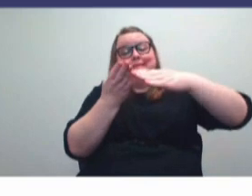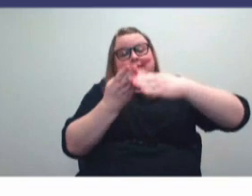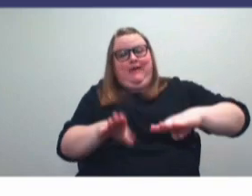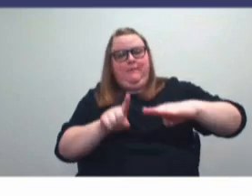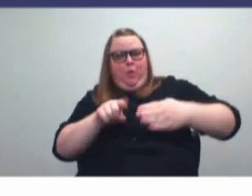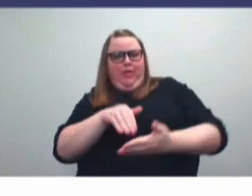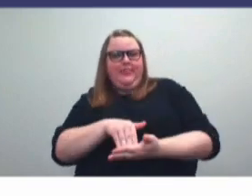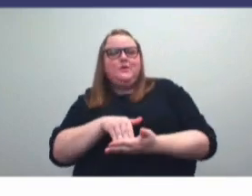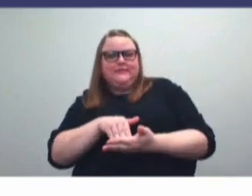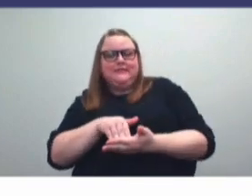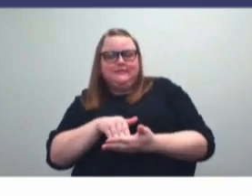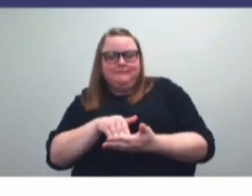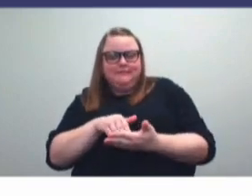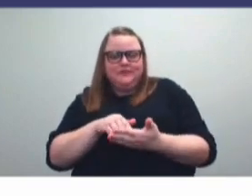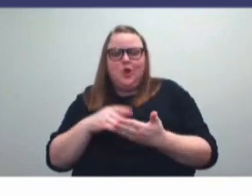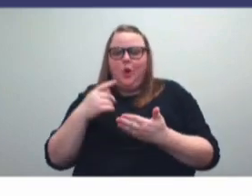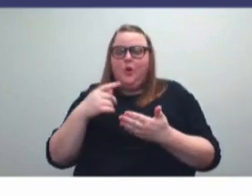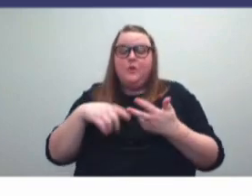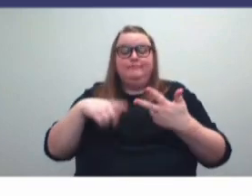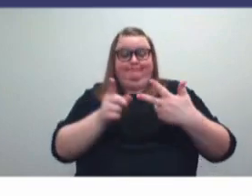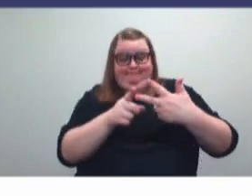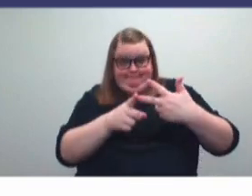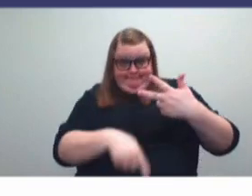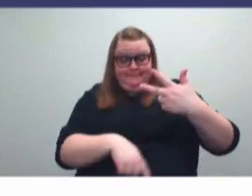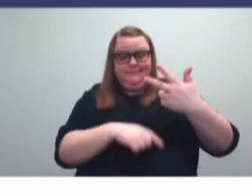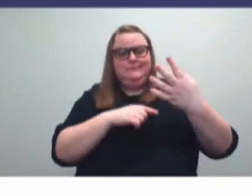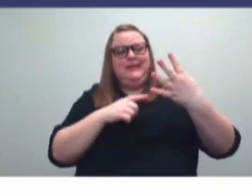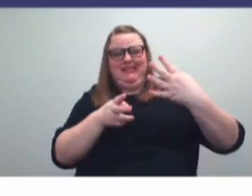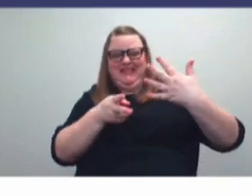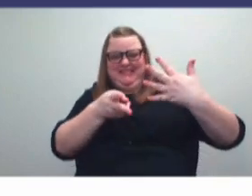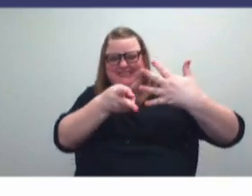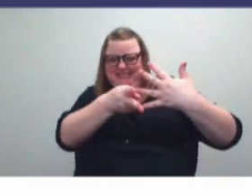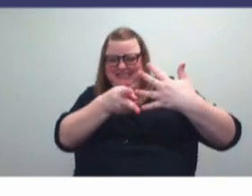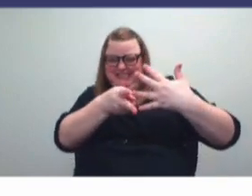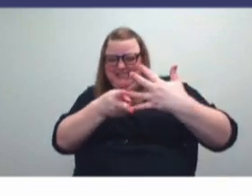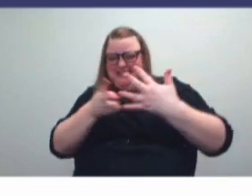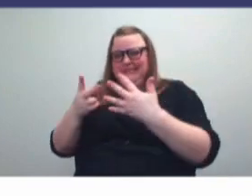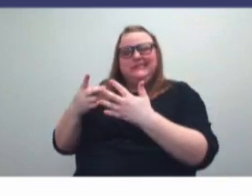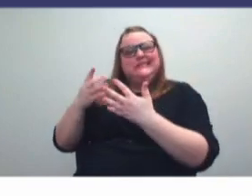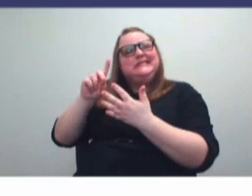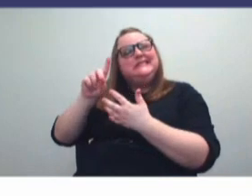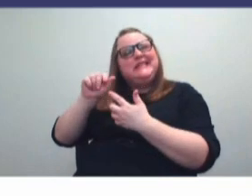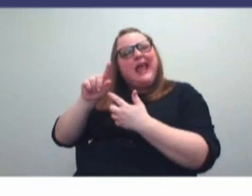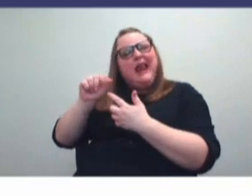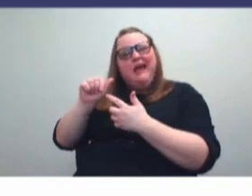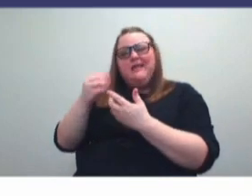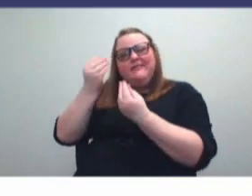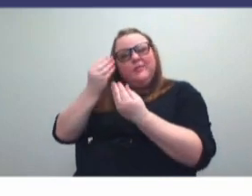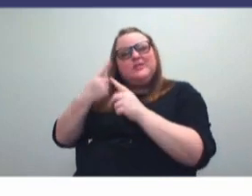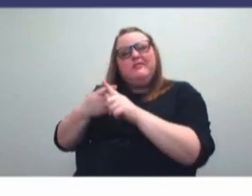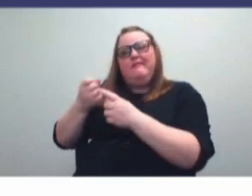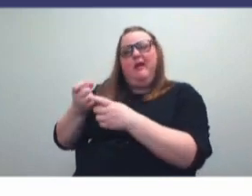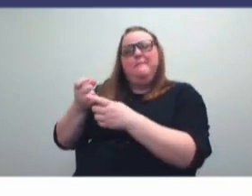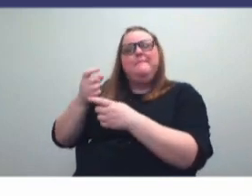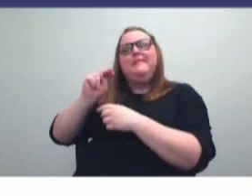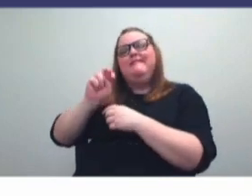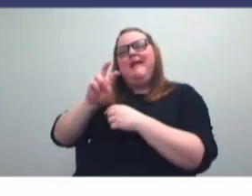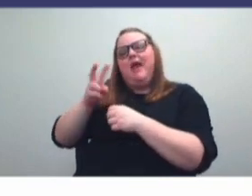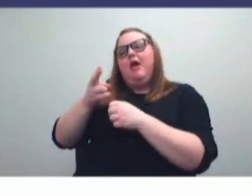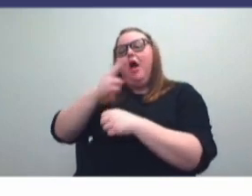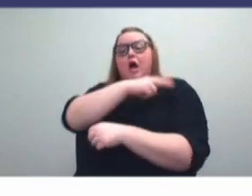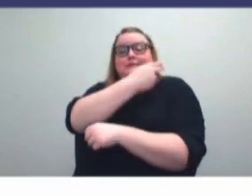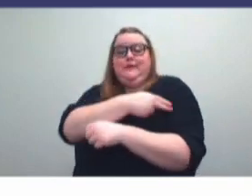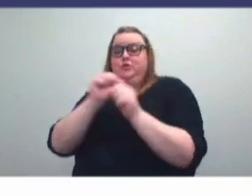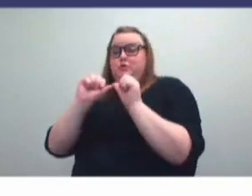data. And then the last 2 are coming from the Nevada Hospital Association. And the first one, indicator 4 there, is medical interventions